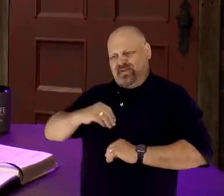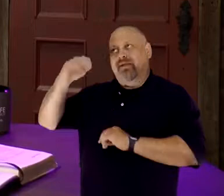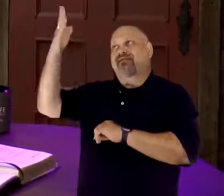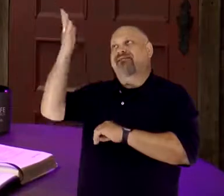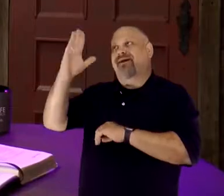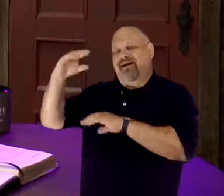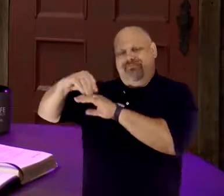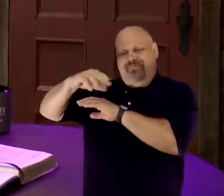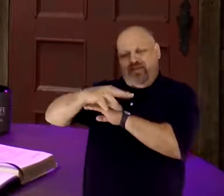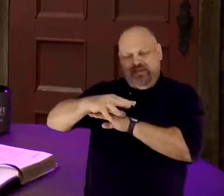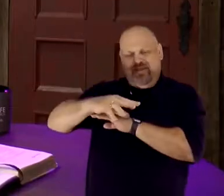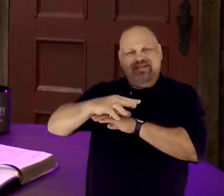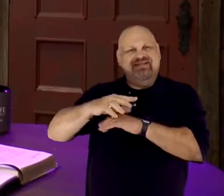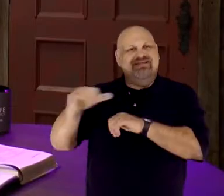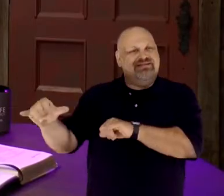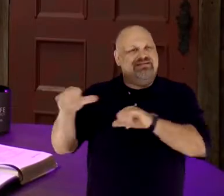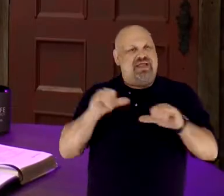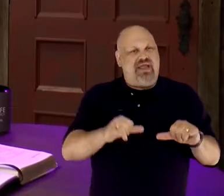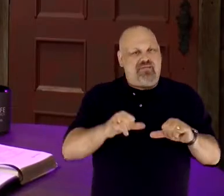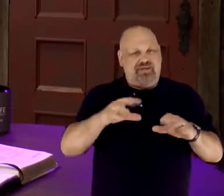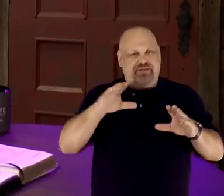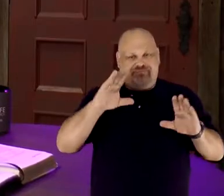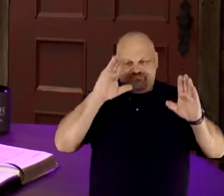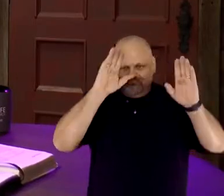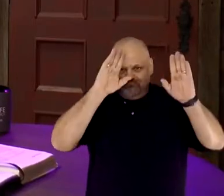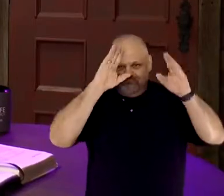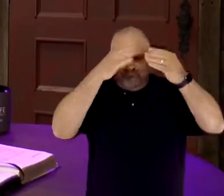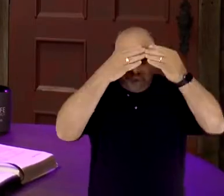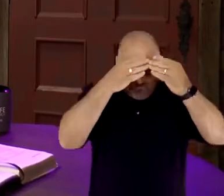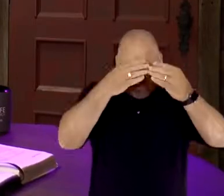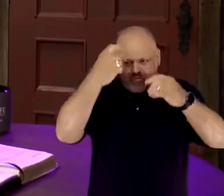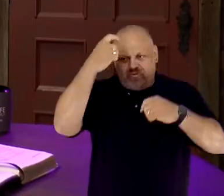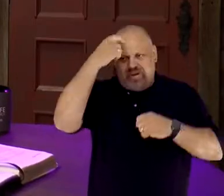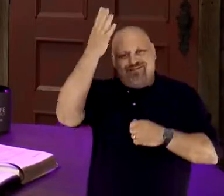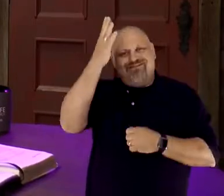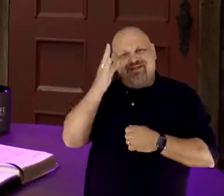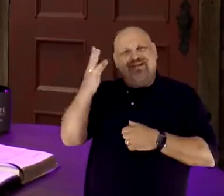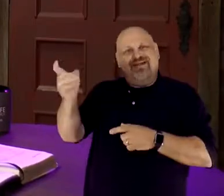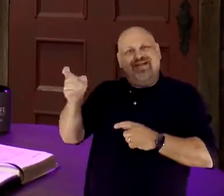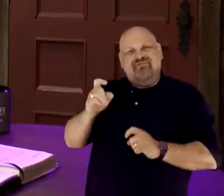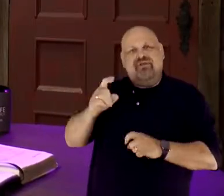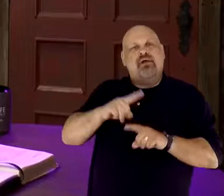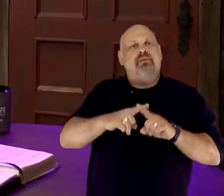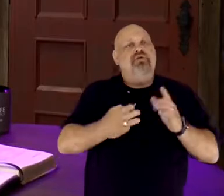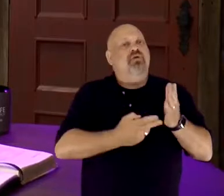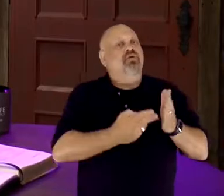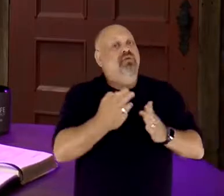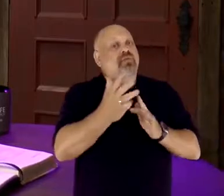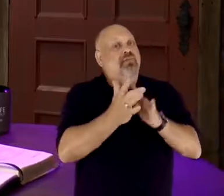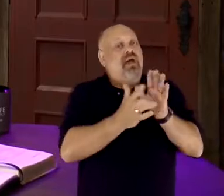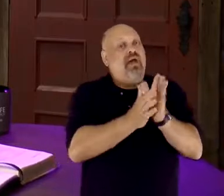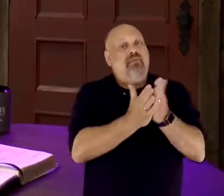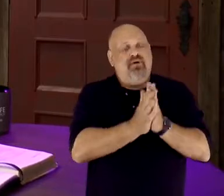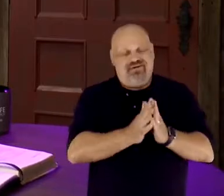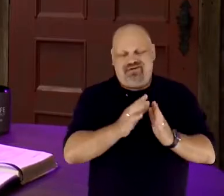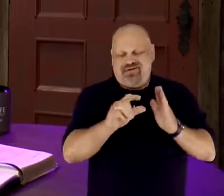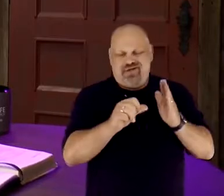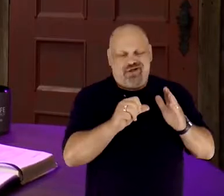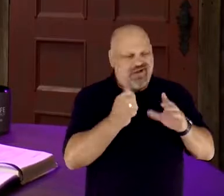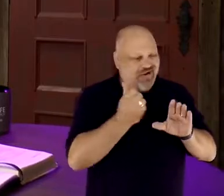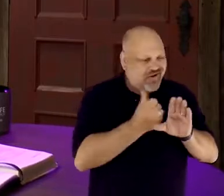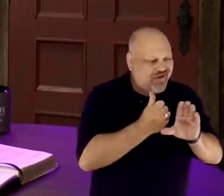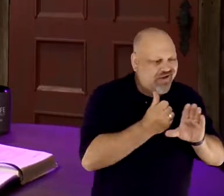of shutting off the brain that God gave us. However, the truth of the Bible has never been disproven by archaeology,